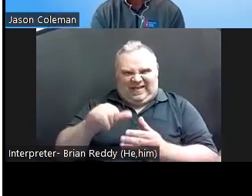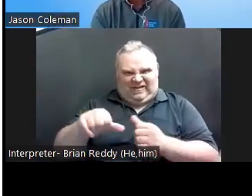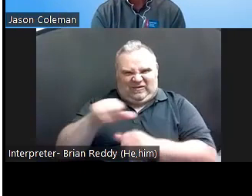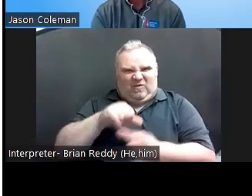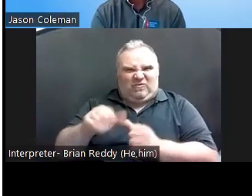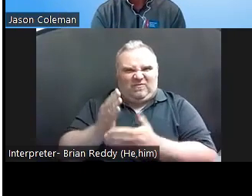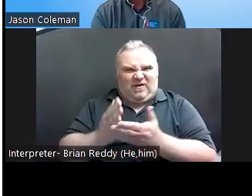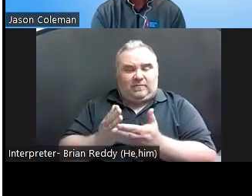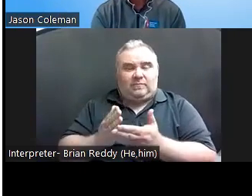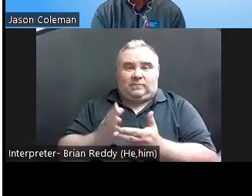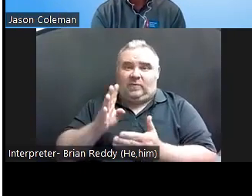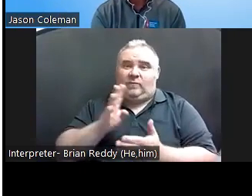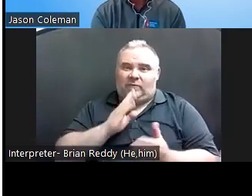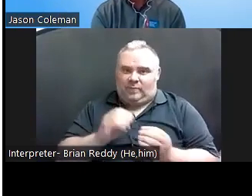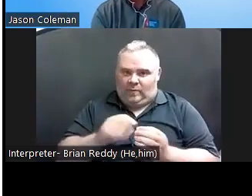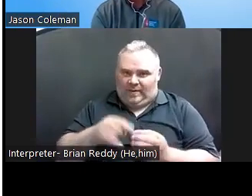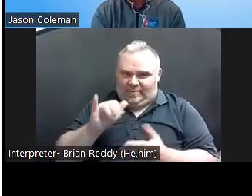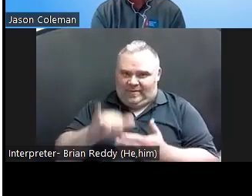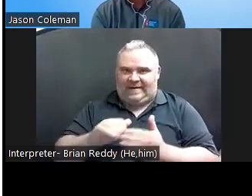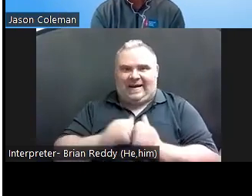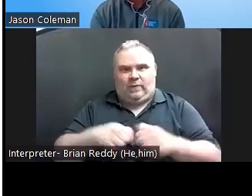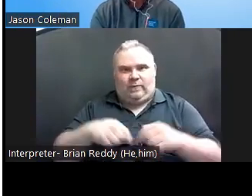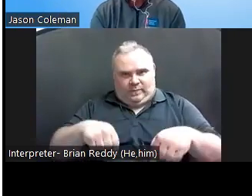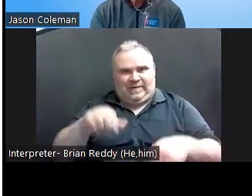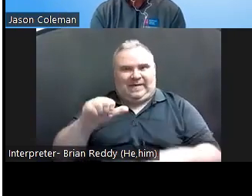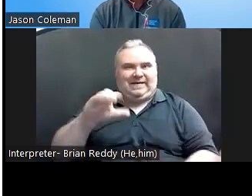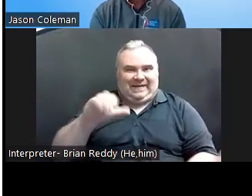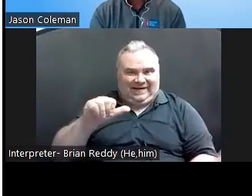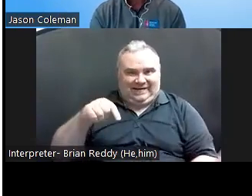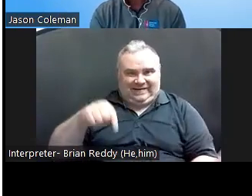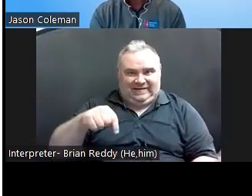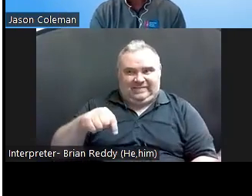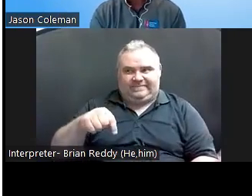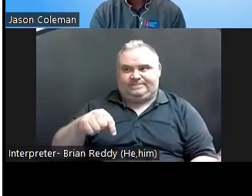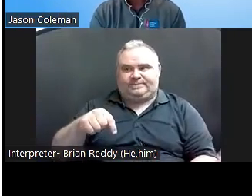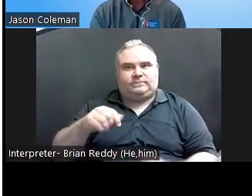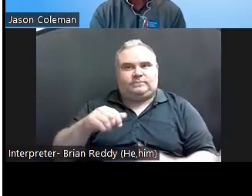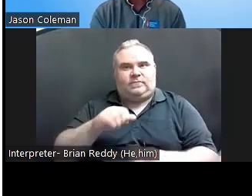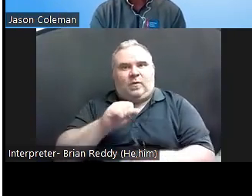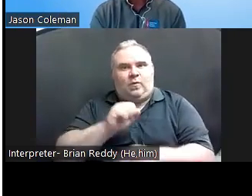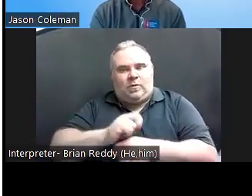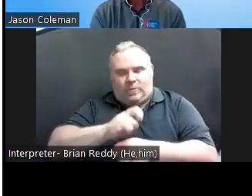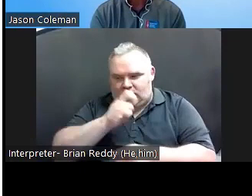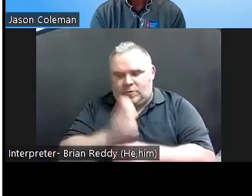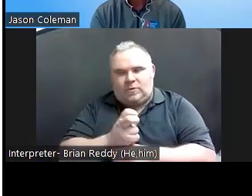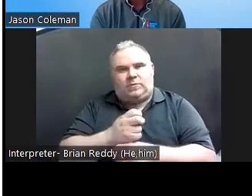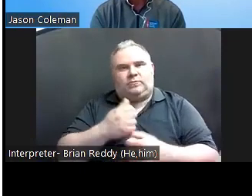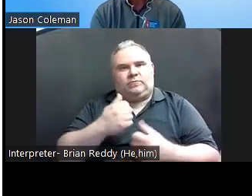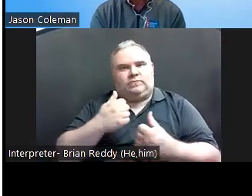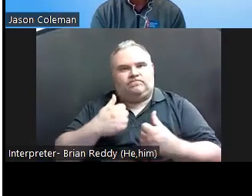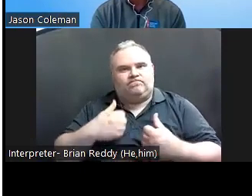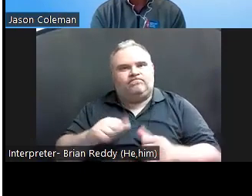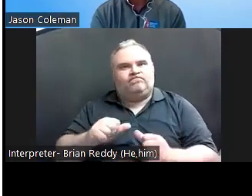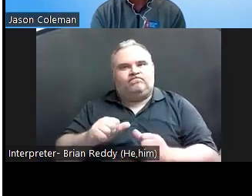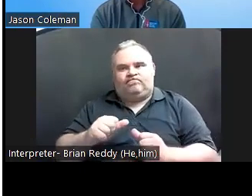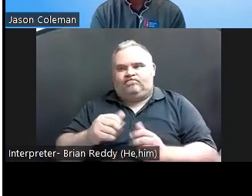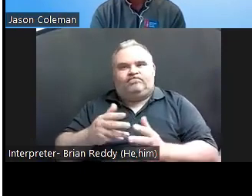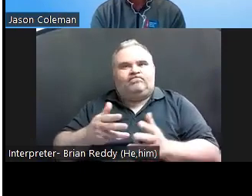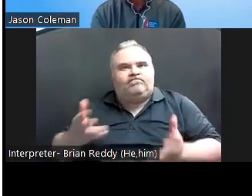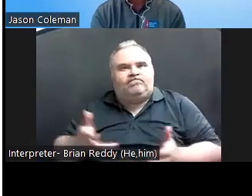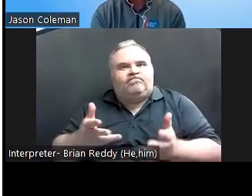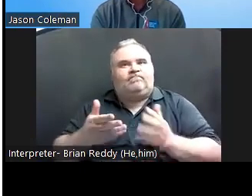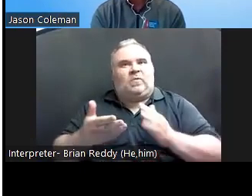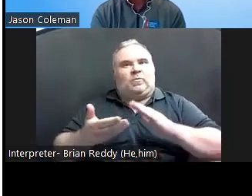little bit more about that and how the American Cancer Society is working very diligently to facilitate that